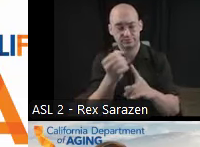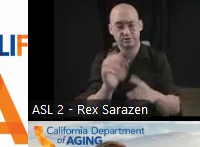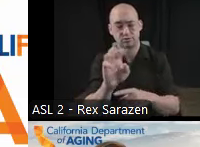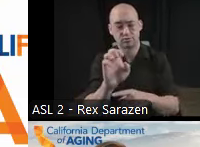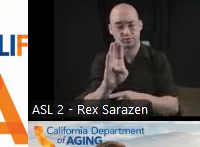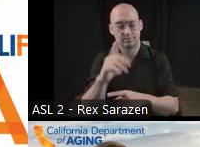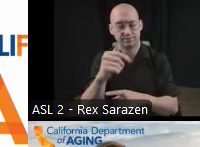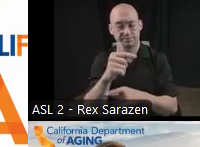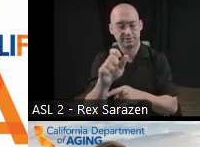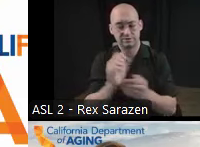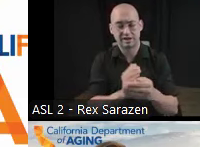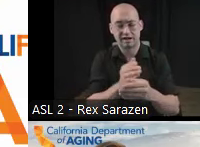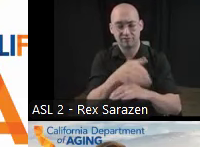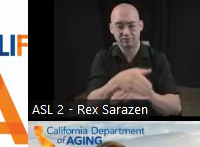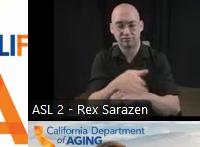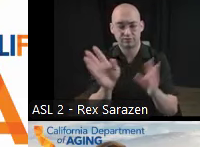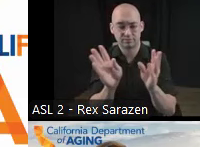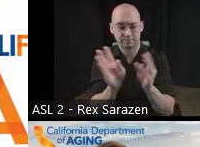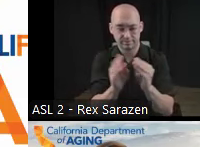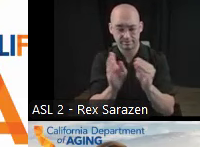this session.